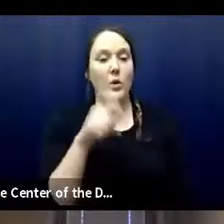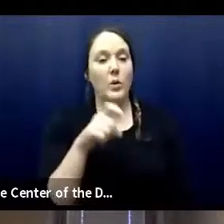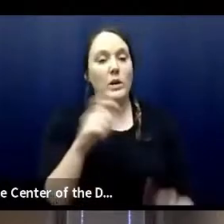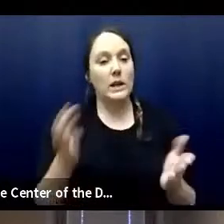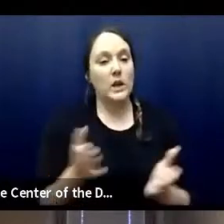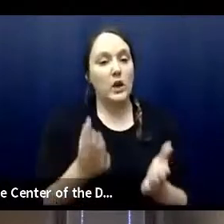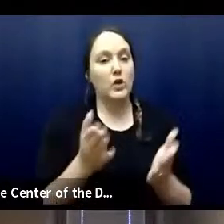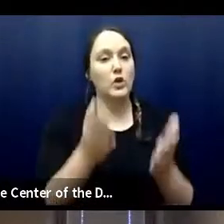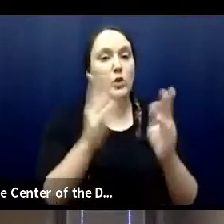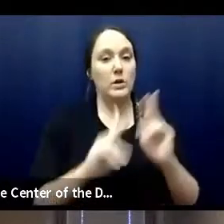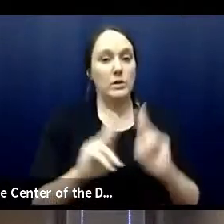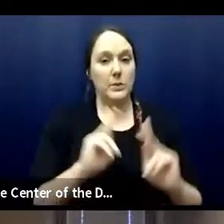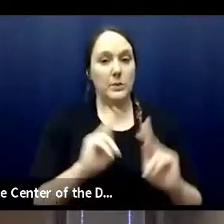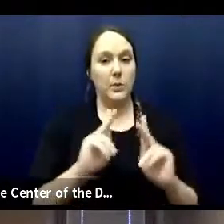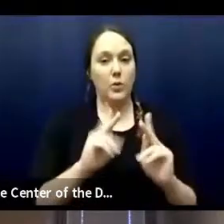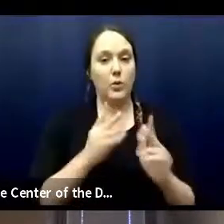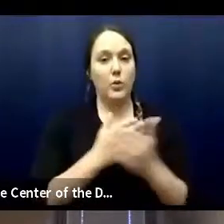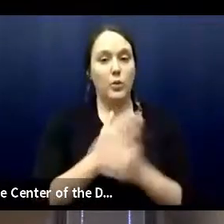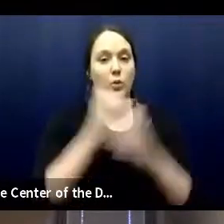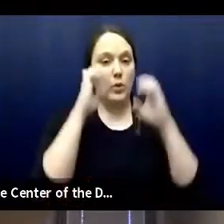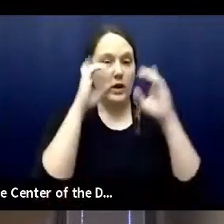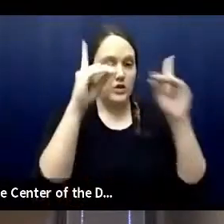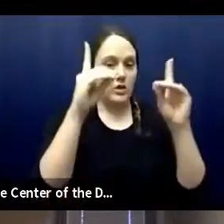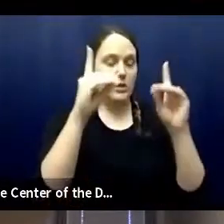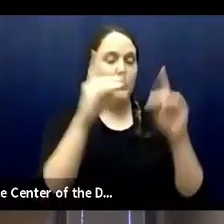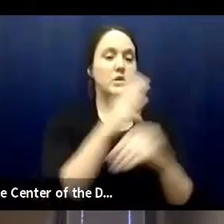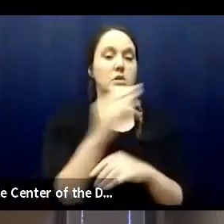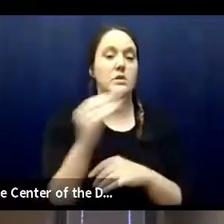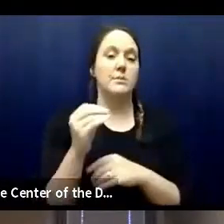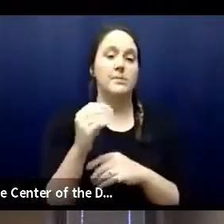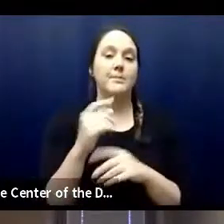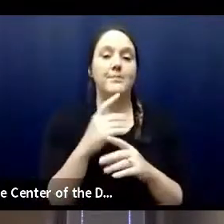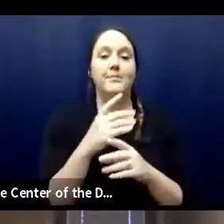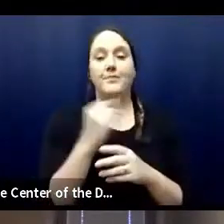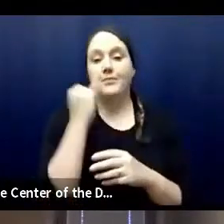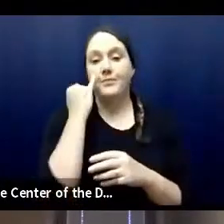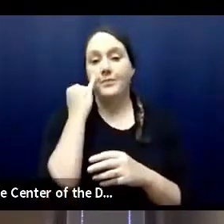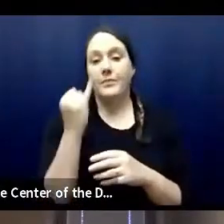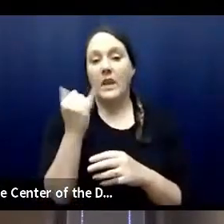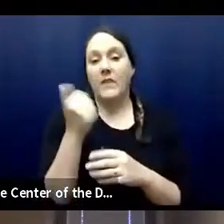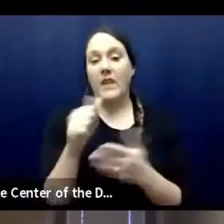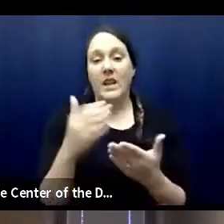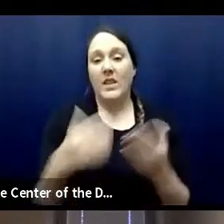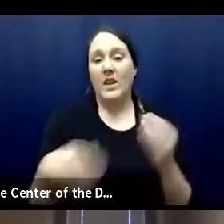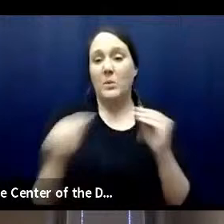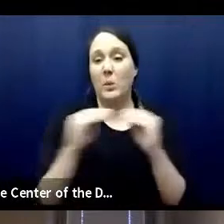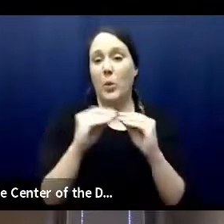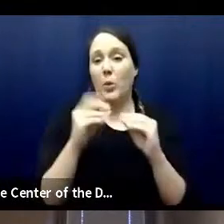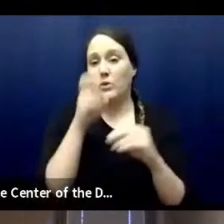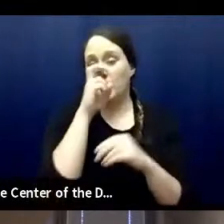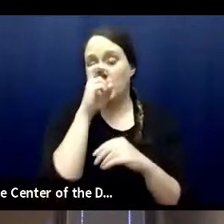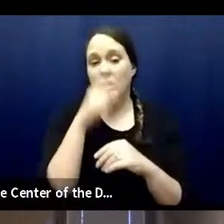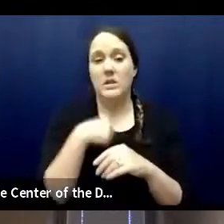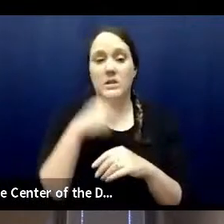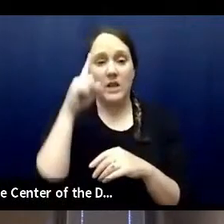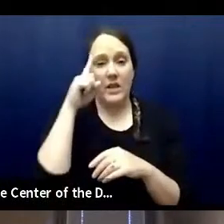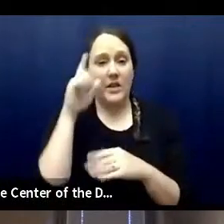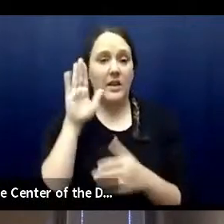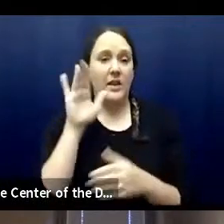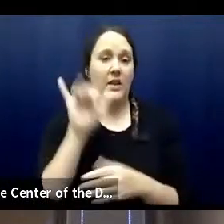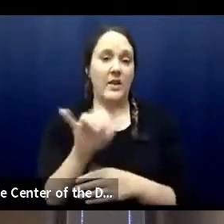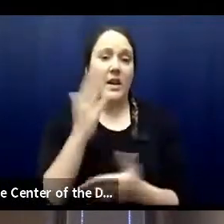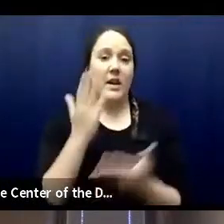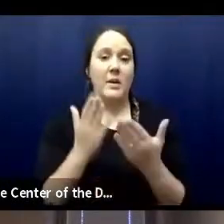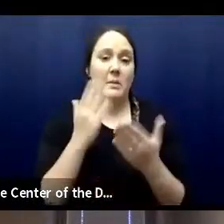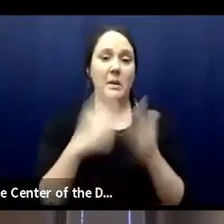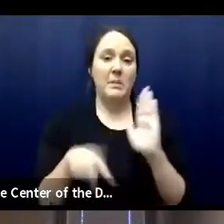encourage folks through education. But if there's anything more strict put on the table, I think that potentially could backfire